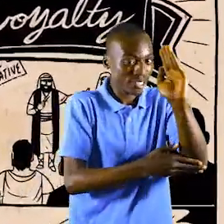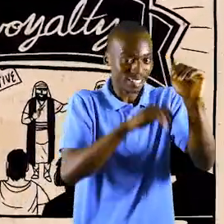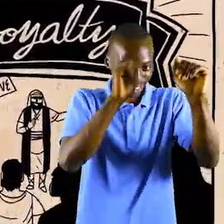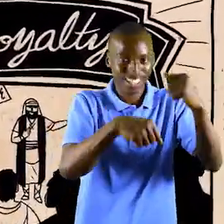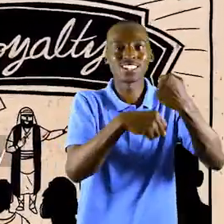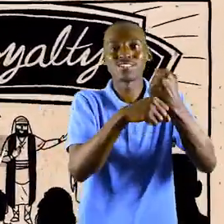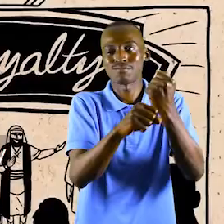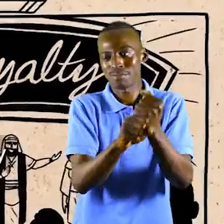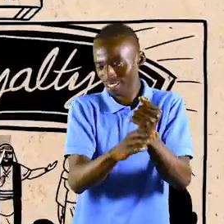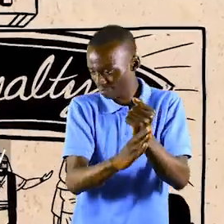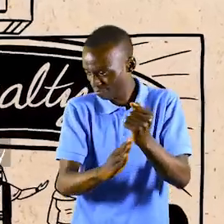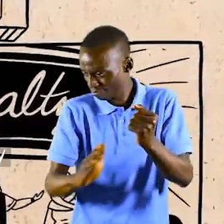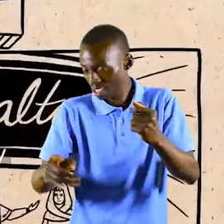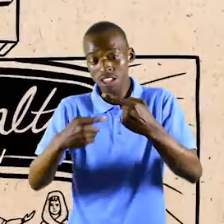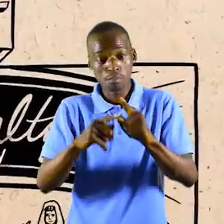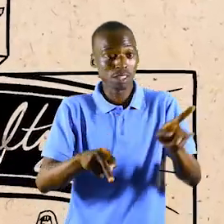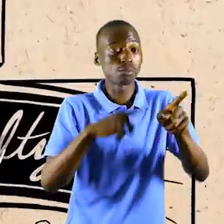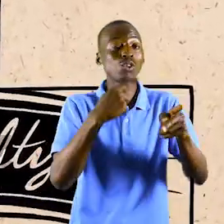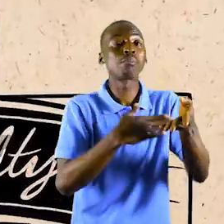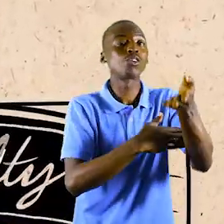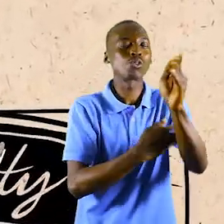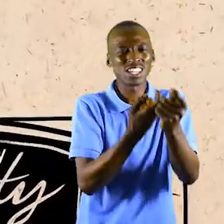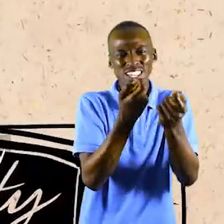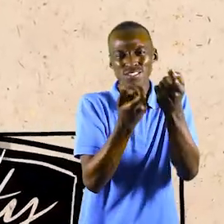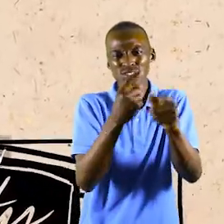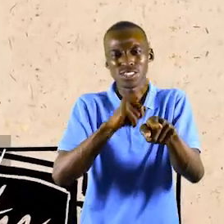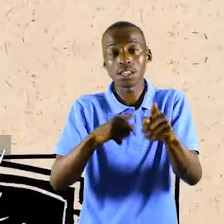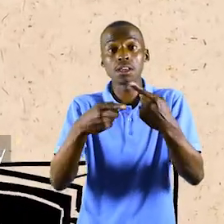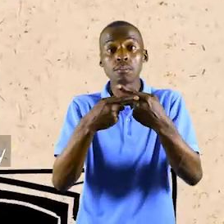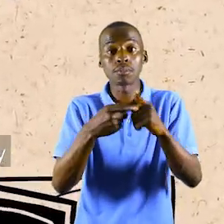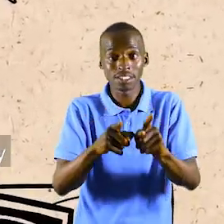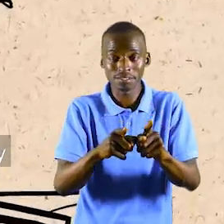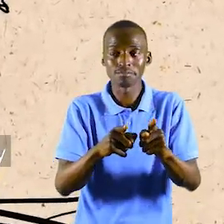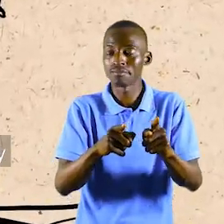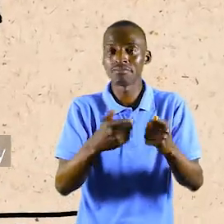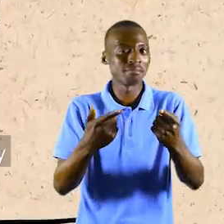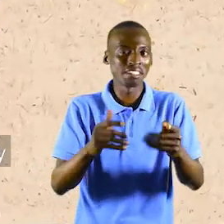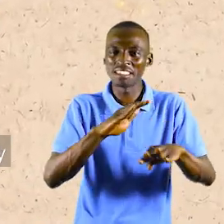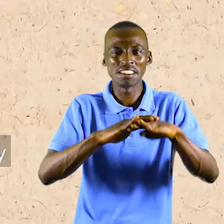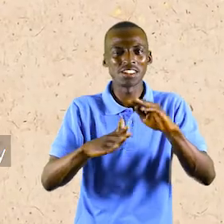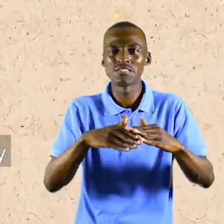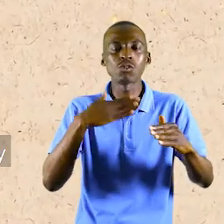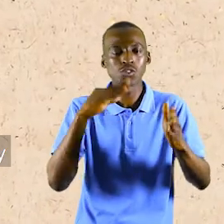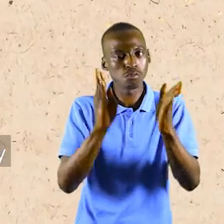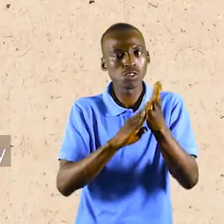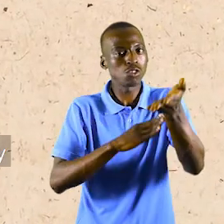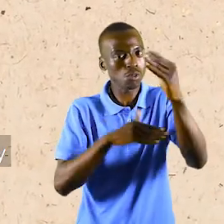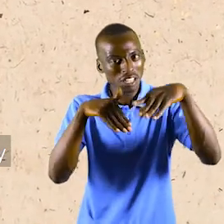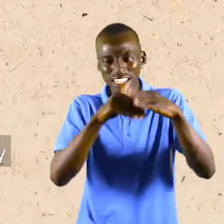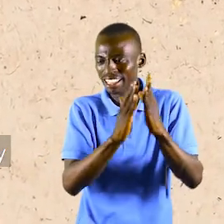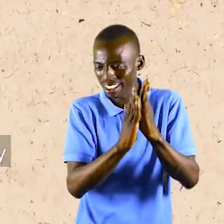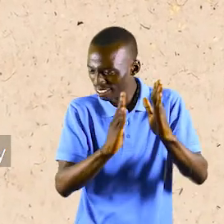is mentioned. Right? The characters talk about God a few times, but the narrator actually never once mentions God